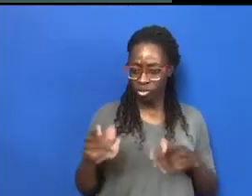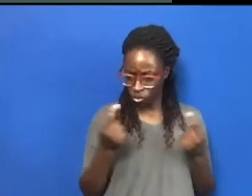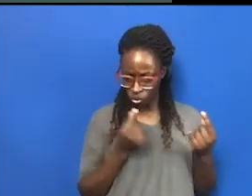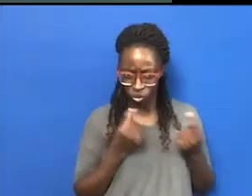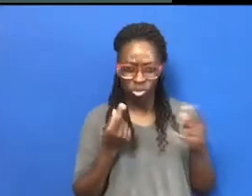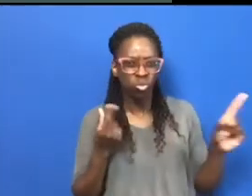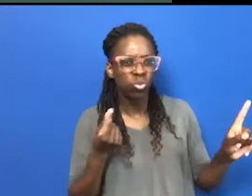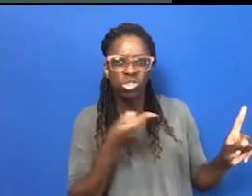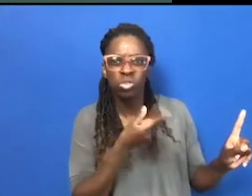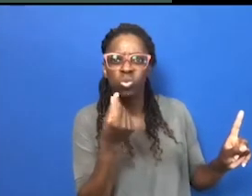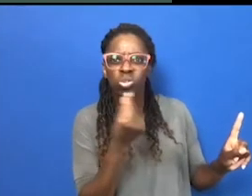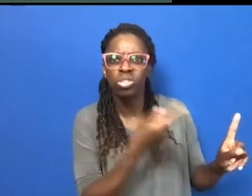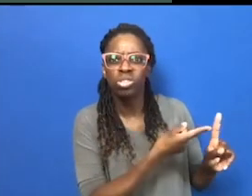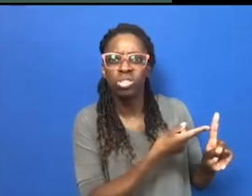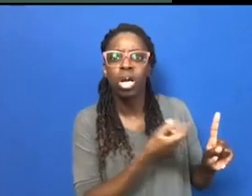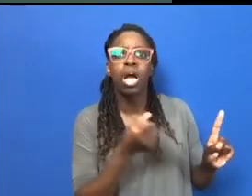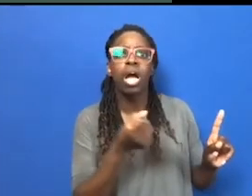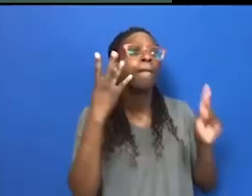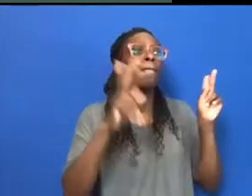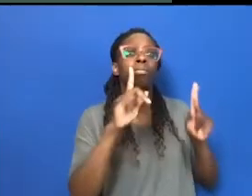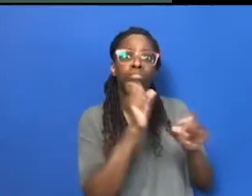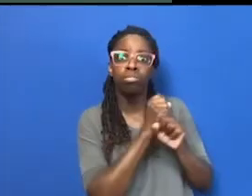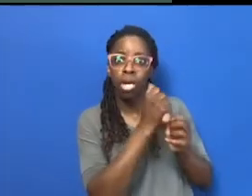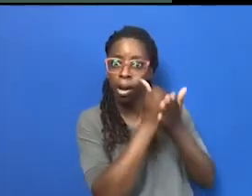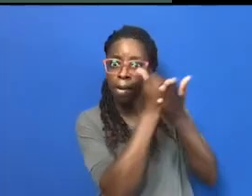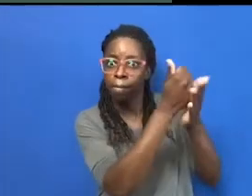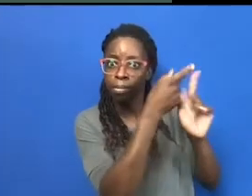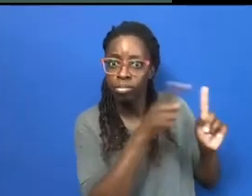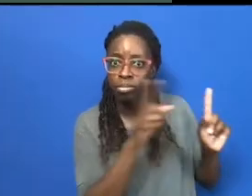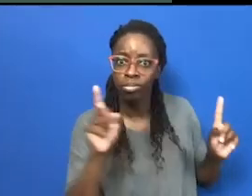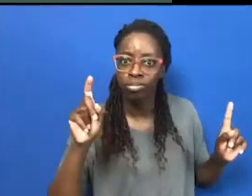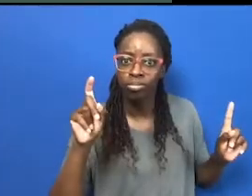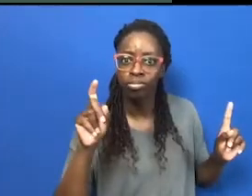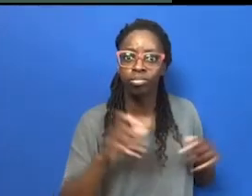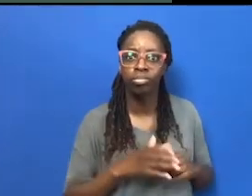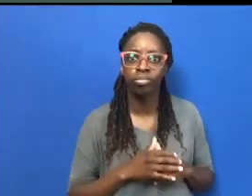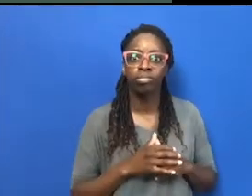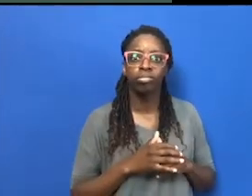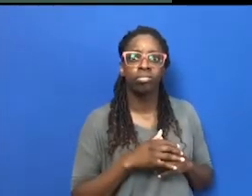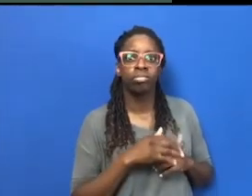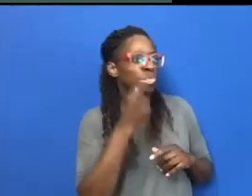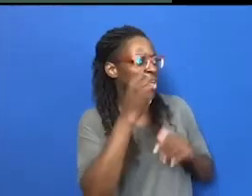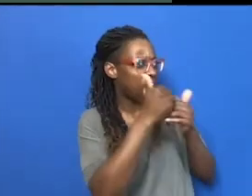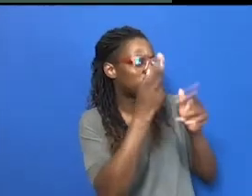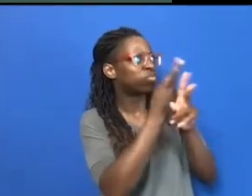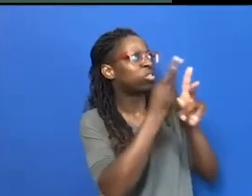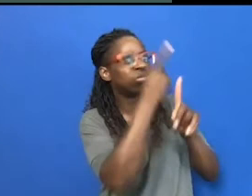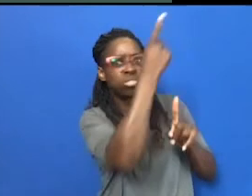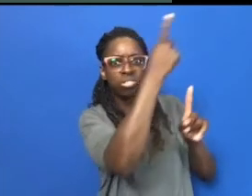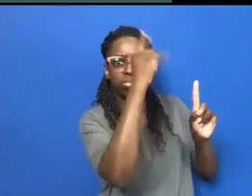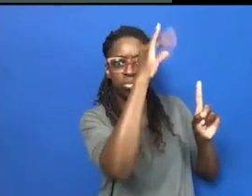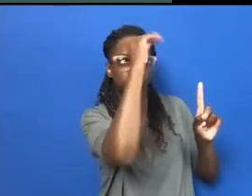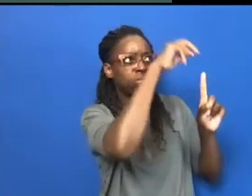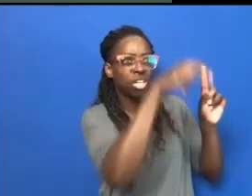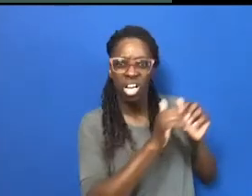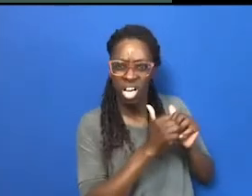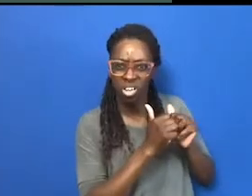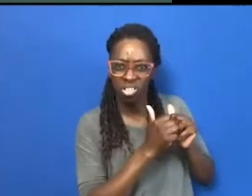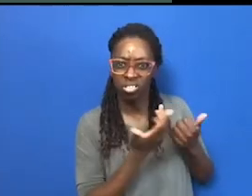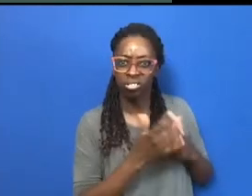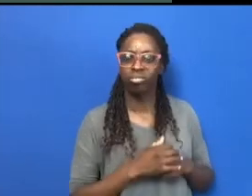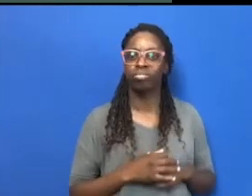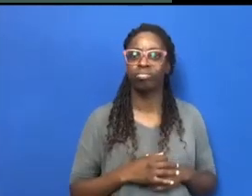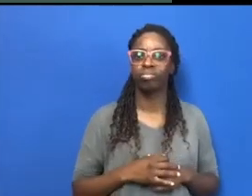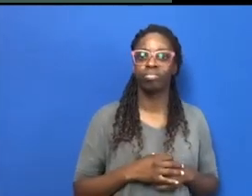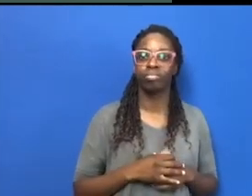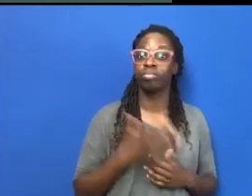to help? How many people are going to come to try to help? And what could you use to get them down? And again, as Jessica talked about, this might be where they get the fire truck and bring it over, or they get